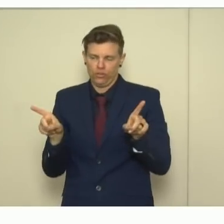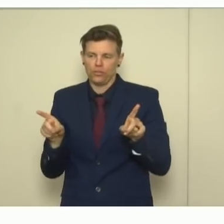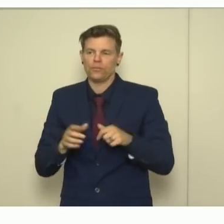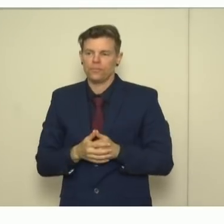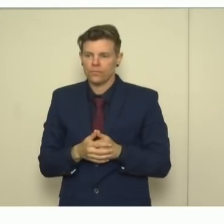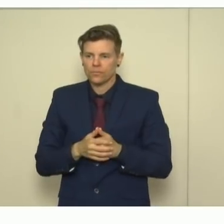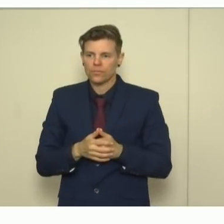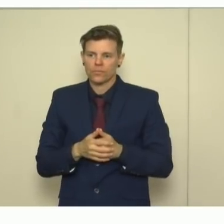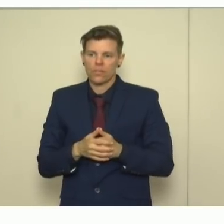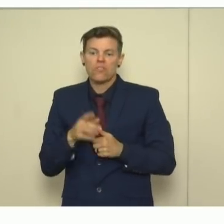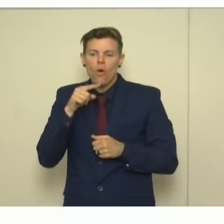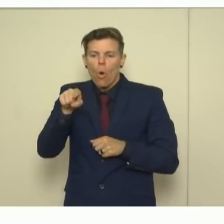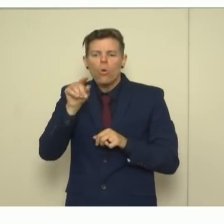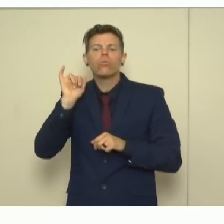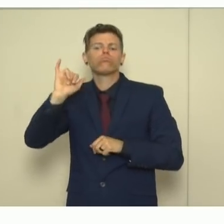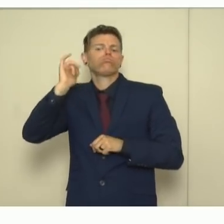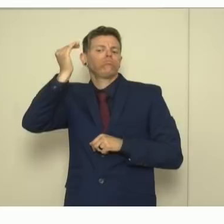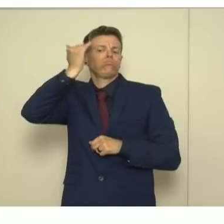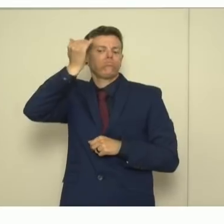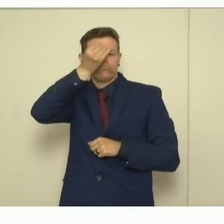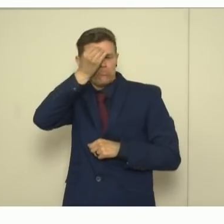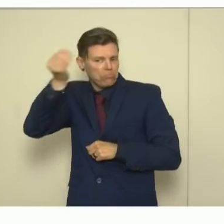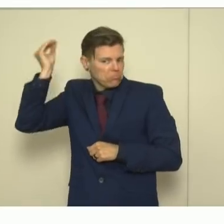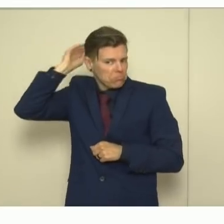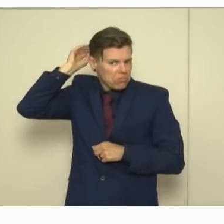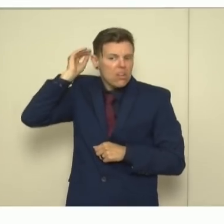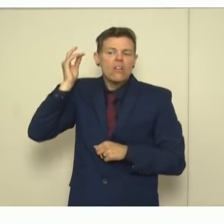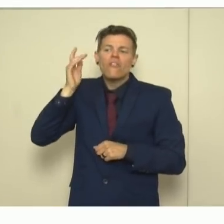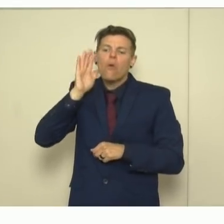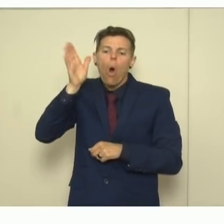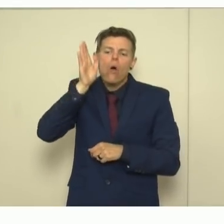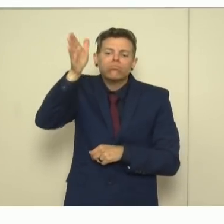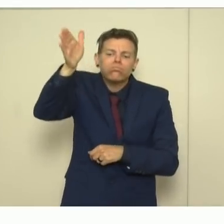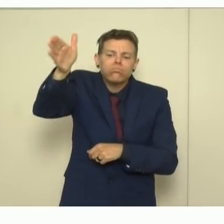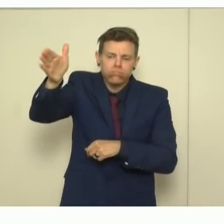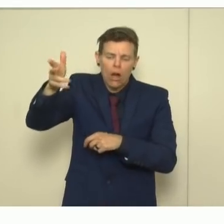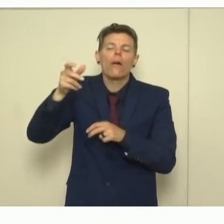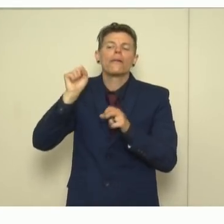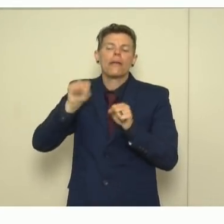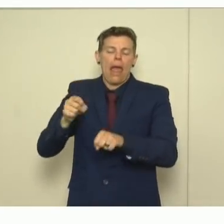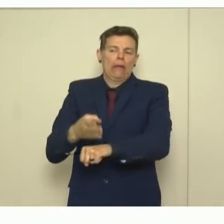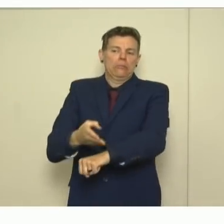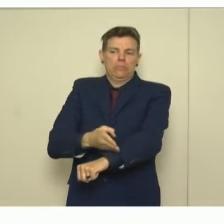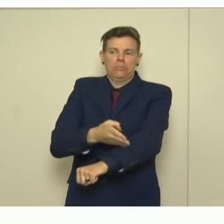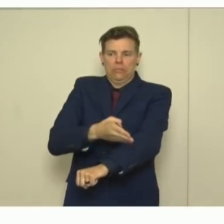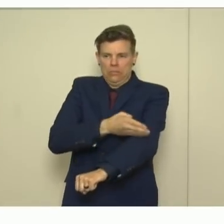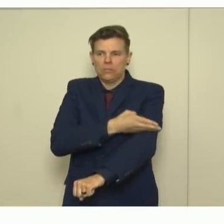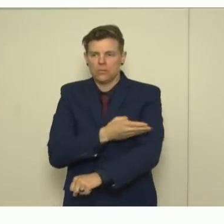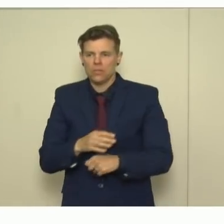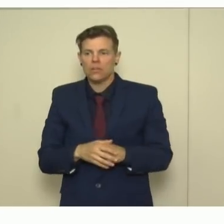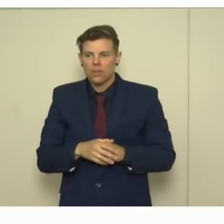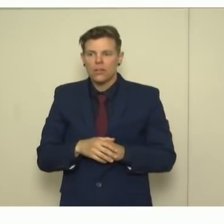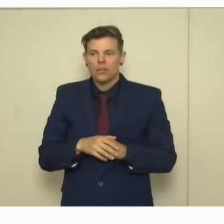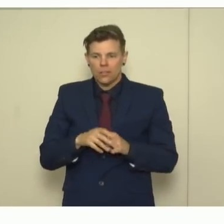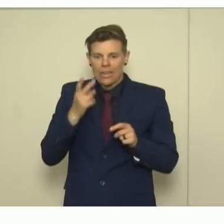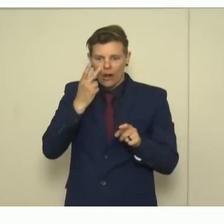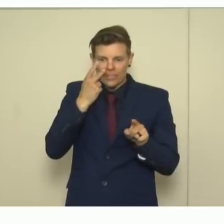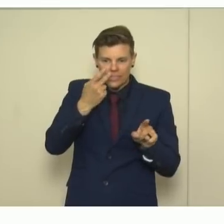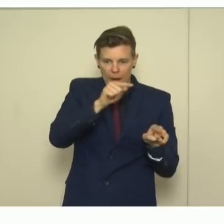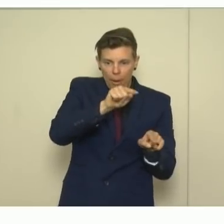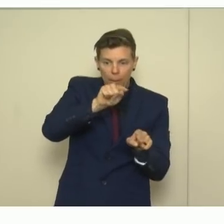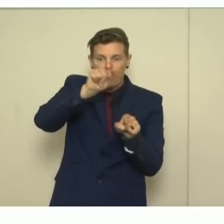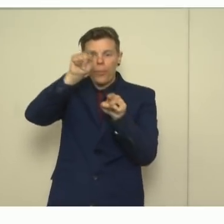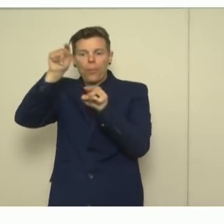you can see, it follows very closely the case curve, because that's what it's based on. Next slide, I want to just